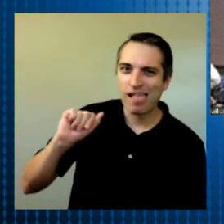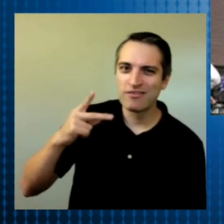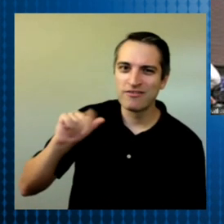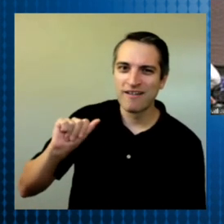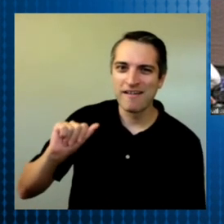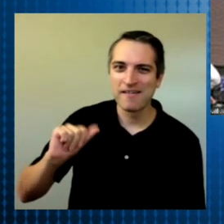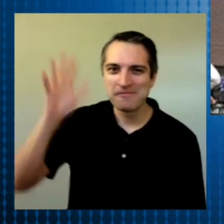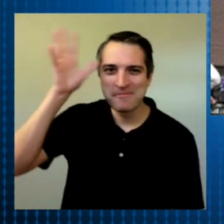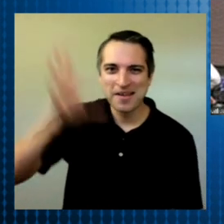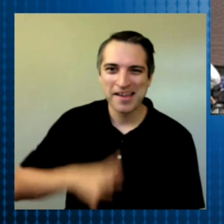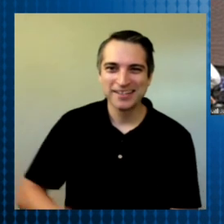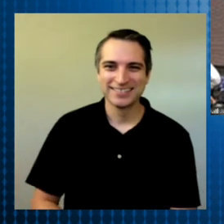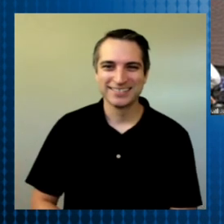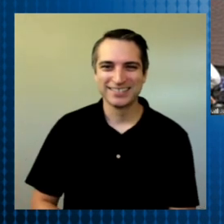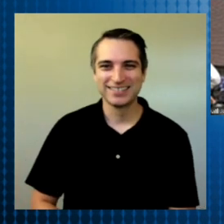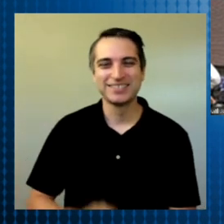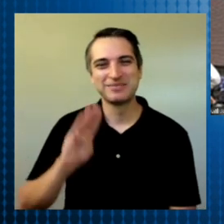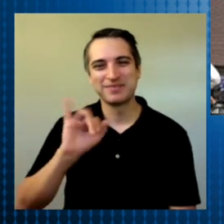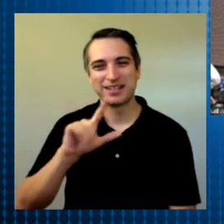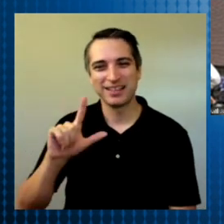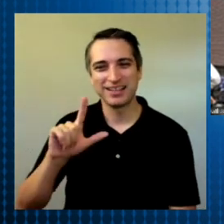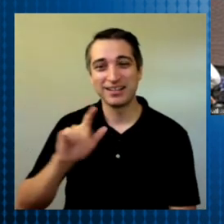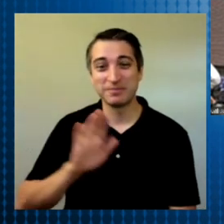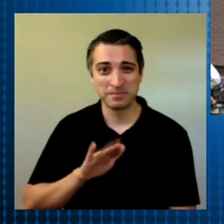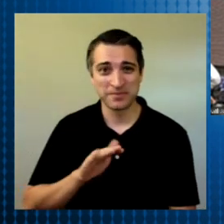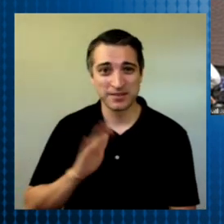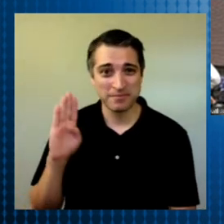absolutely. We got him back, Brian.